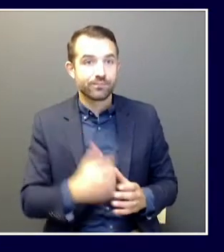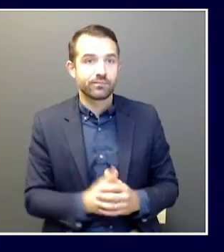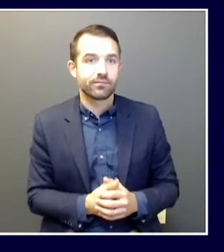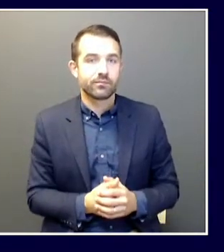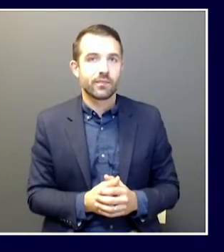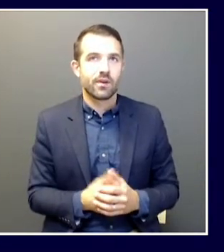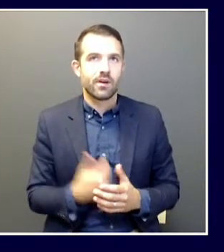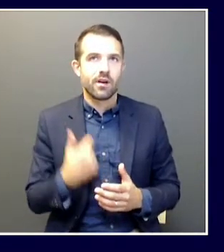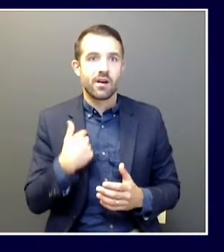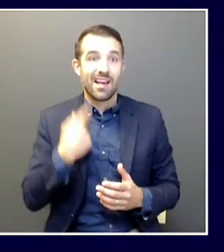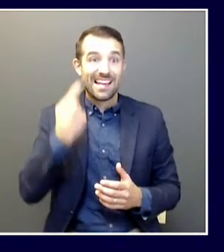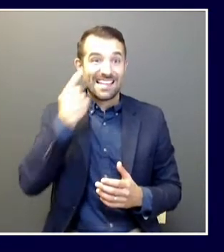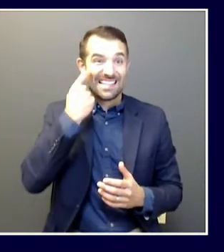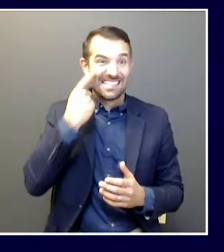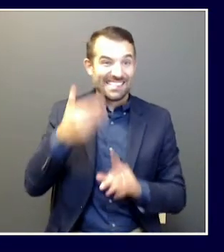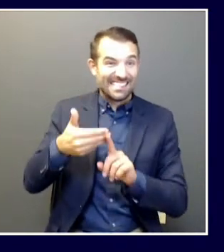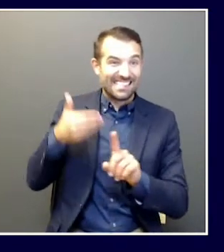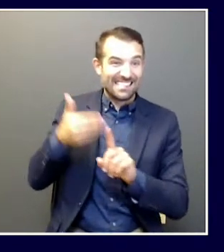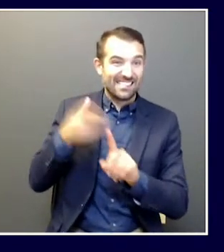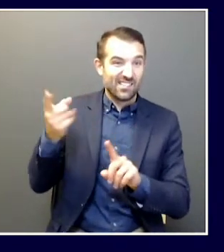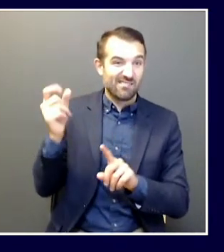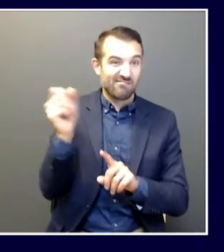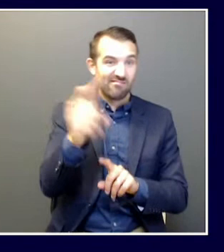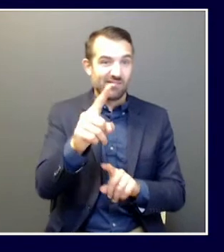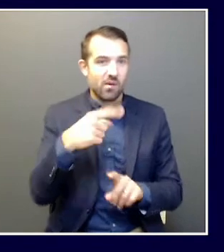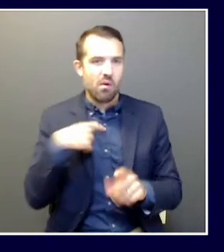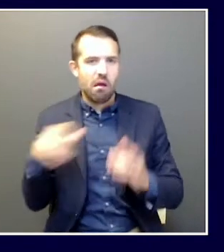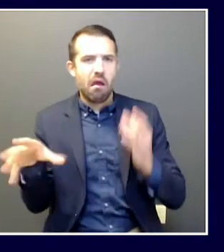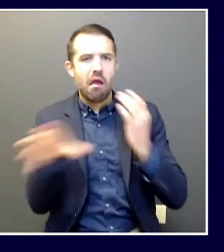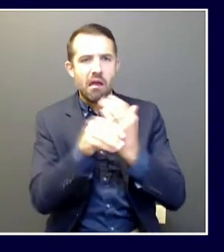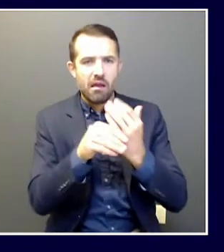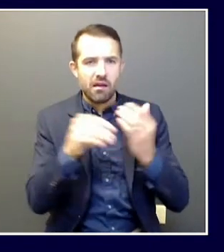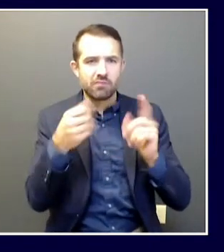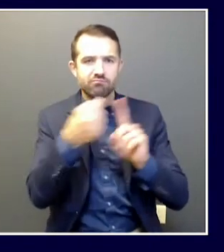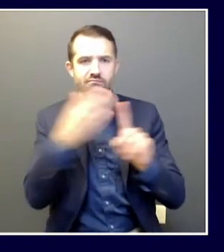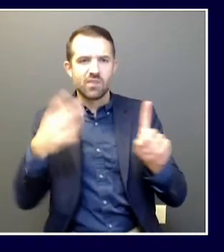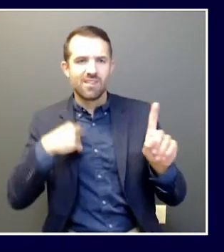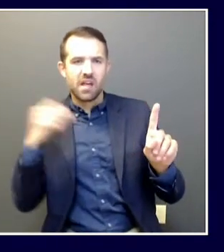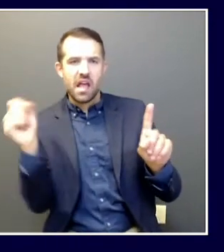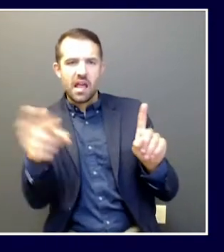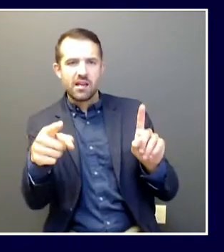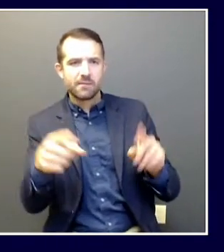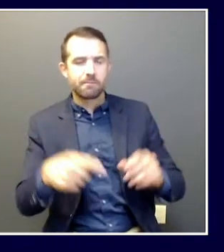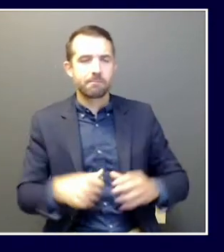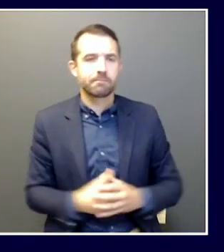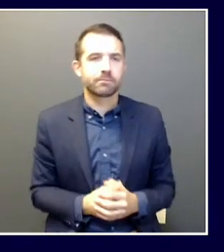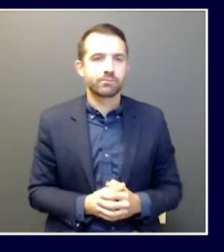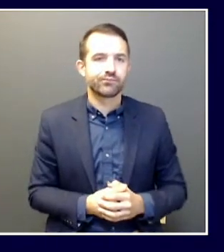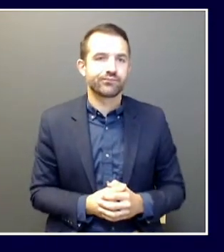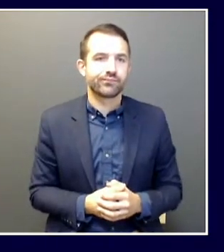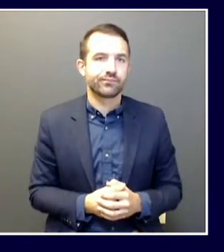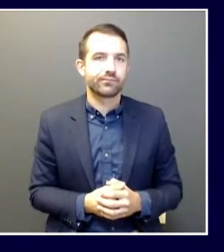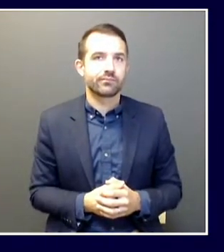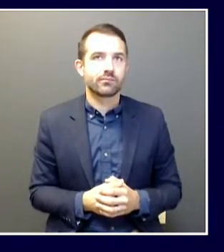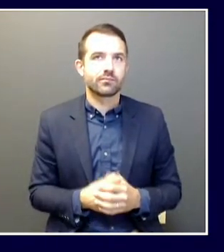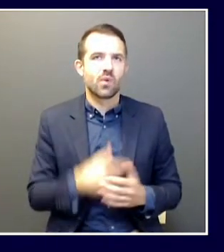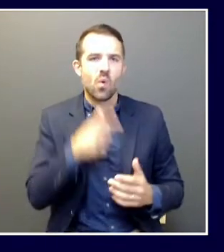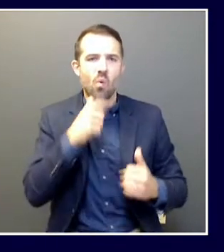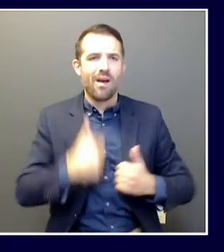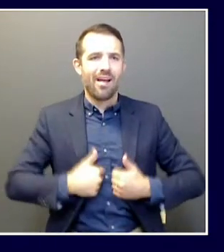what Emily asked. For those who maybe have CMMC as their local hospital,